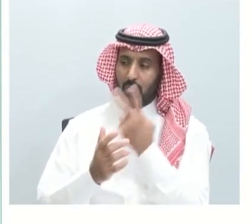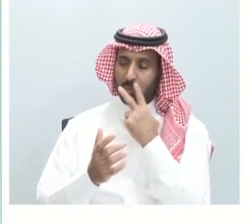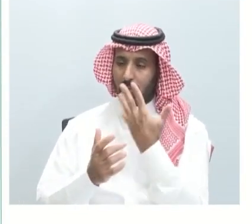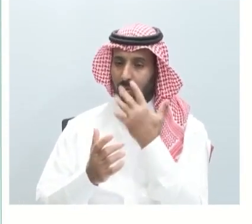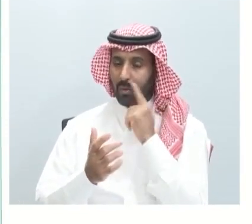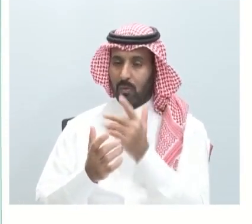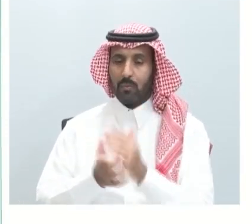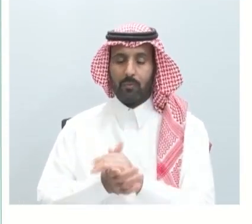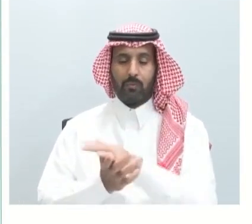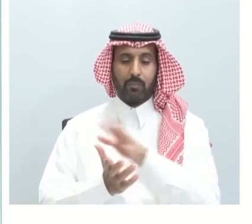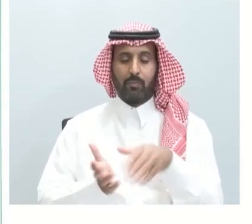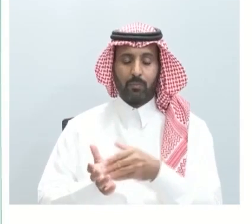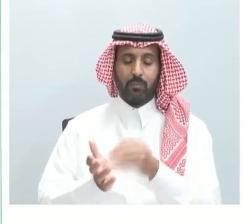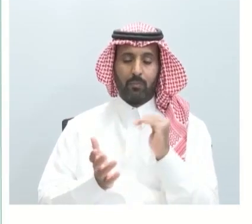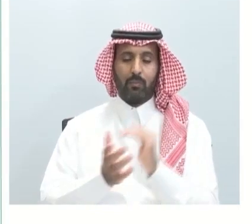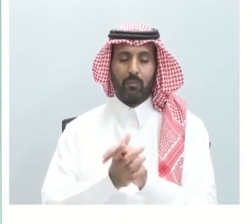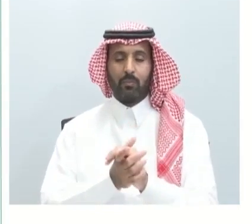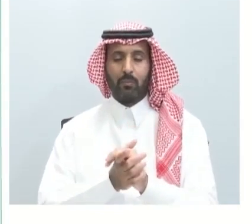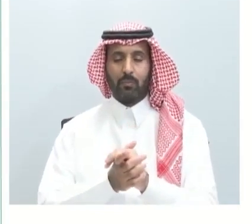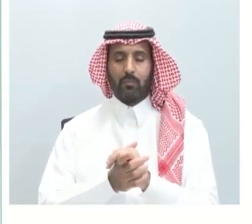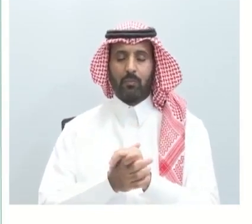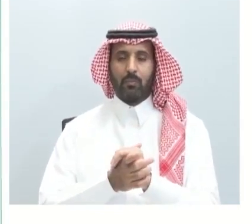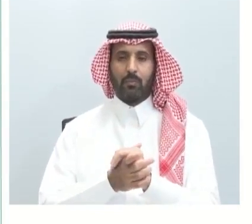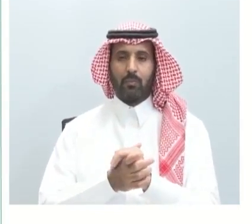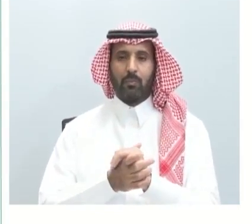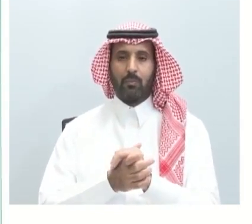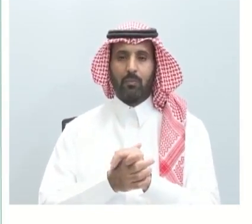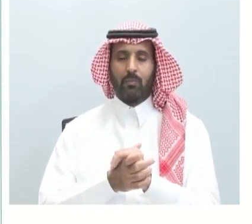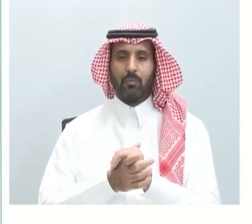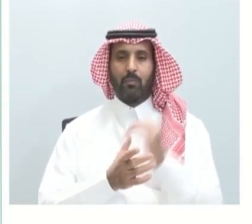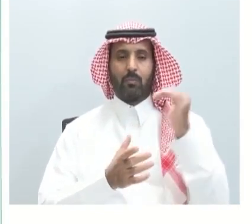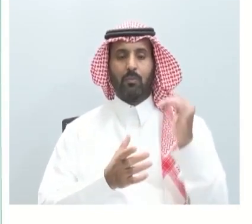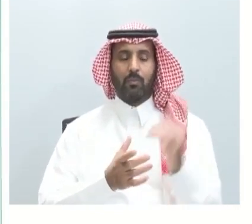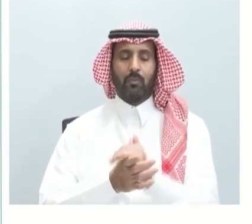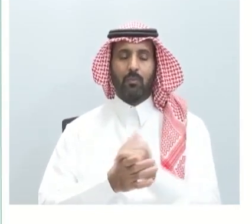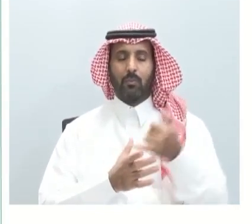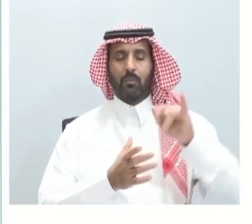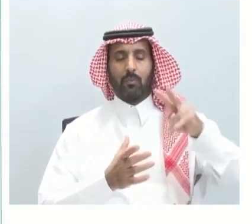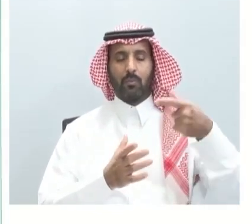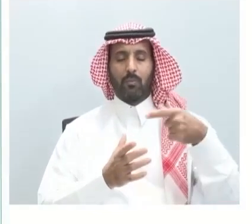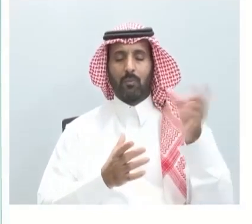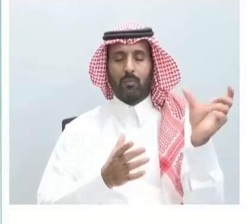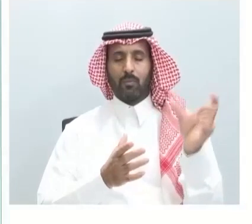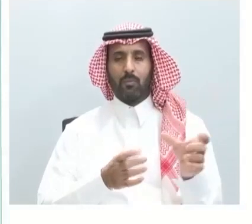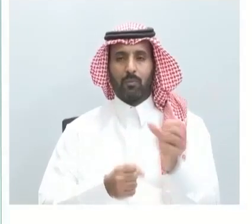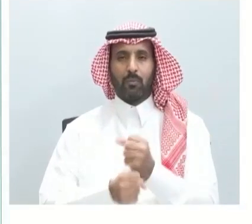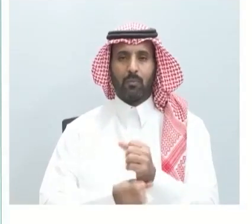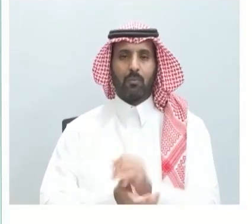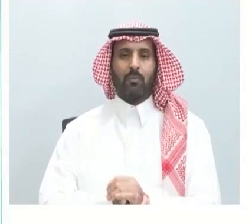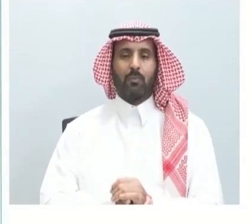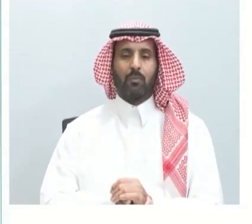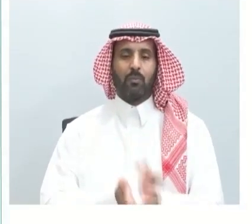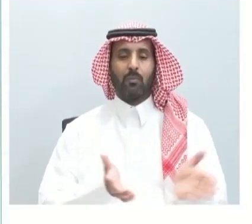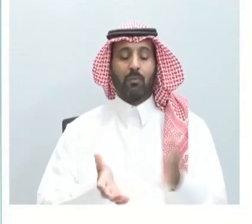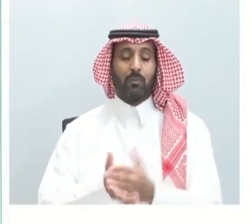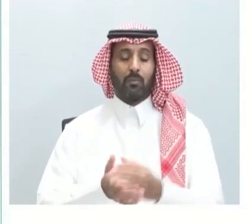it is. So all of these are the sentences that I came up with using a gerund as a subject. Jumping